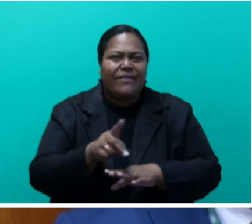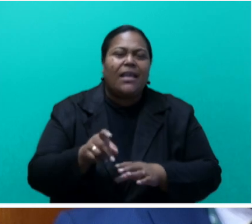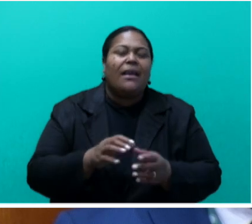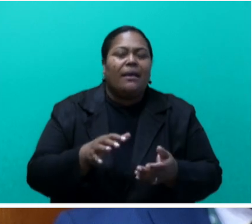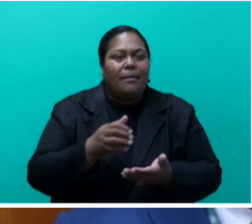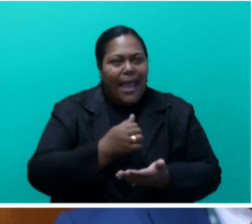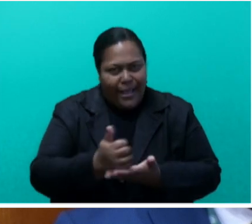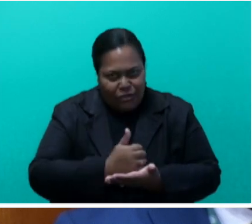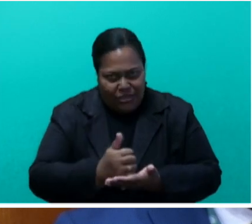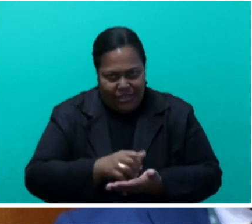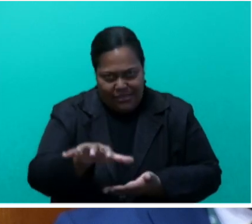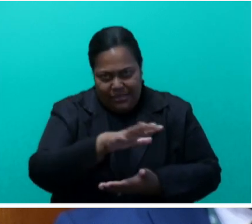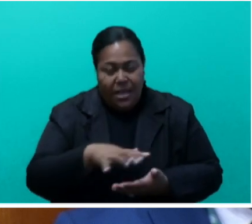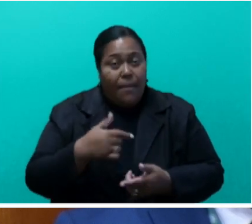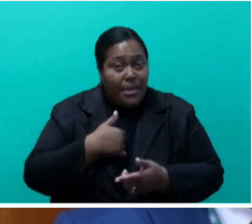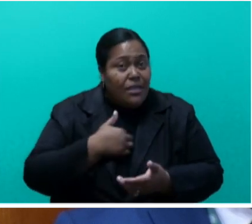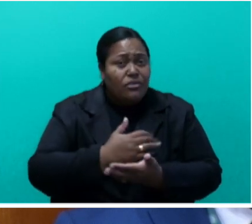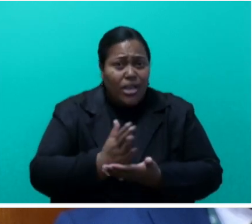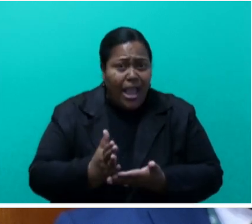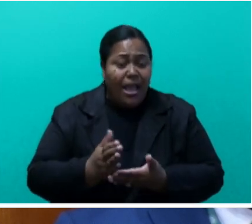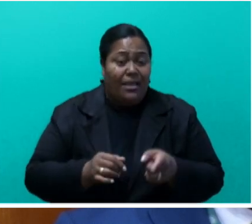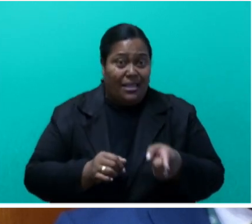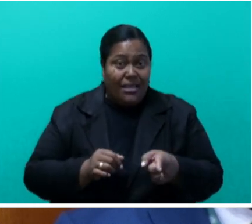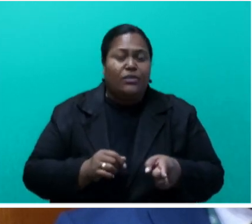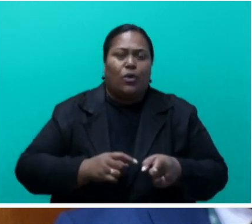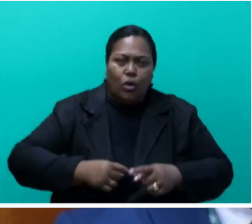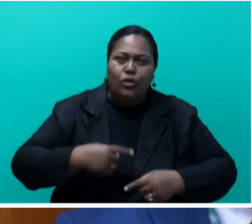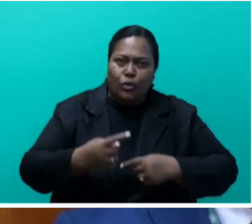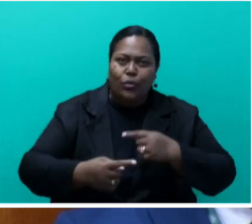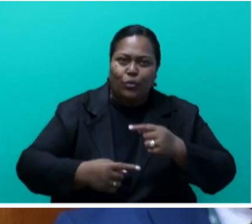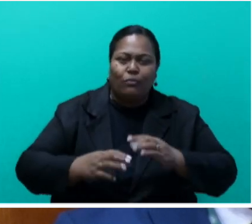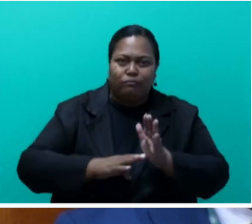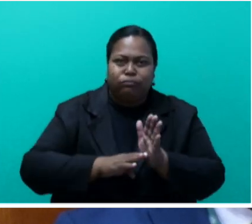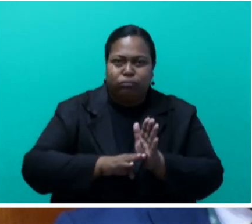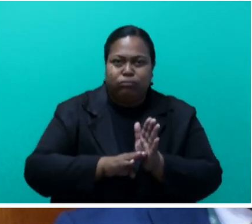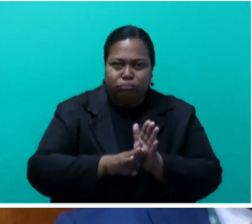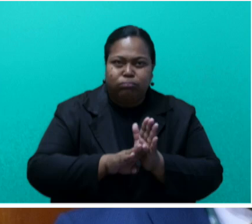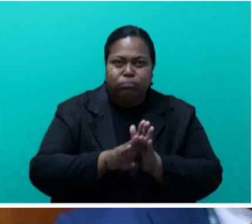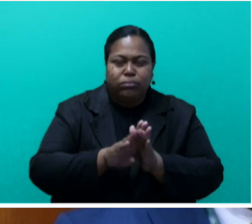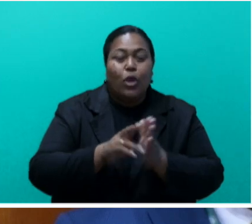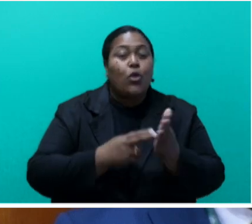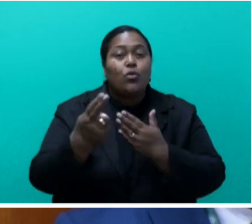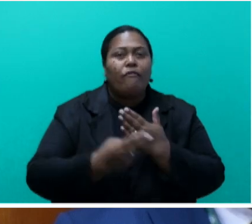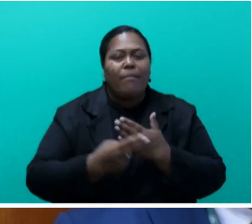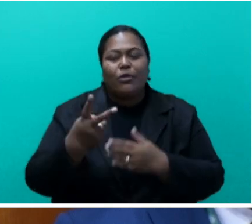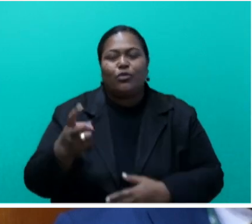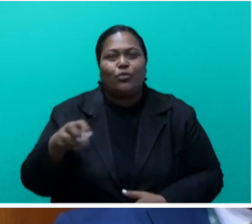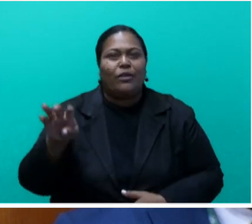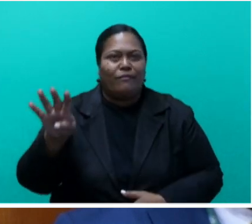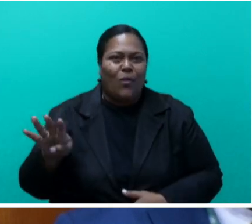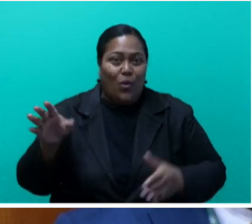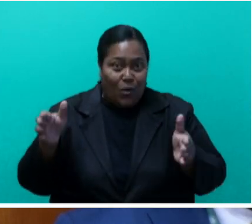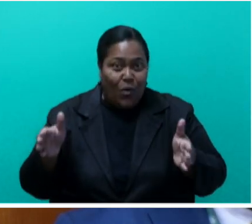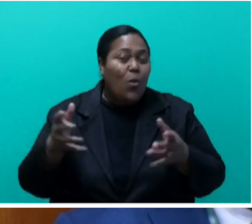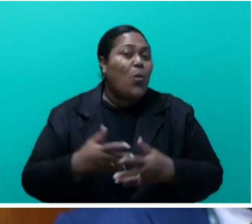august House, Honourable Speaker, that this momentum will continue building through to November 2024, as I mentioned,